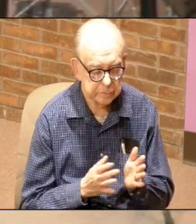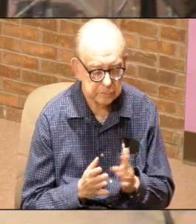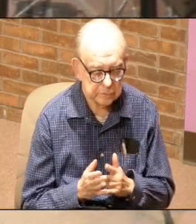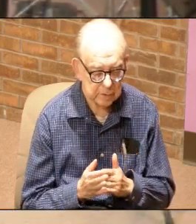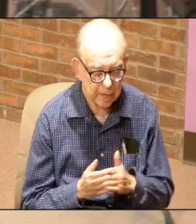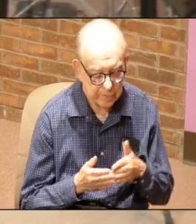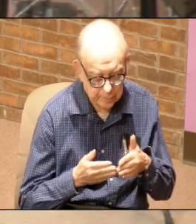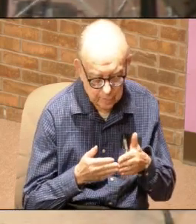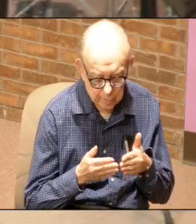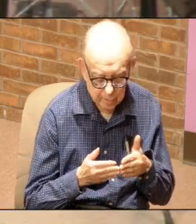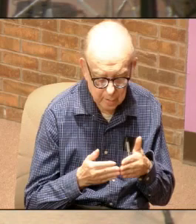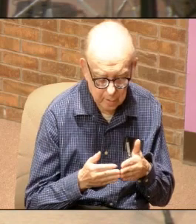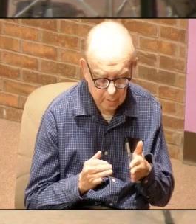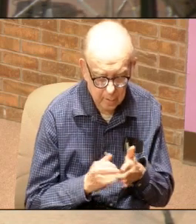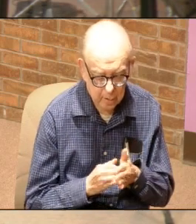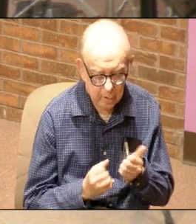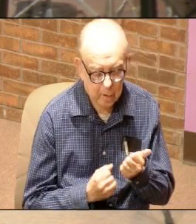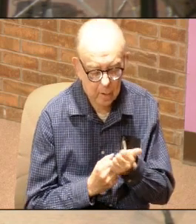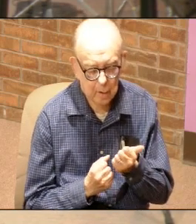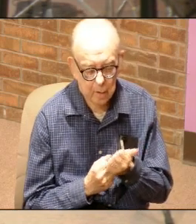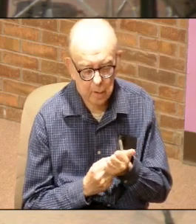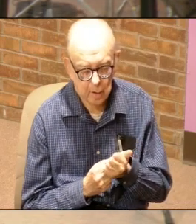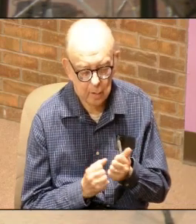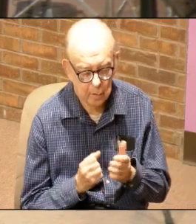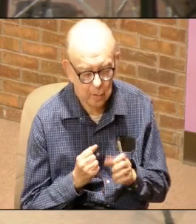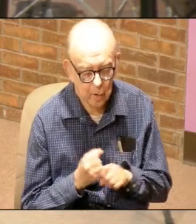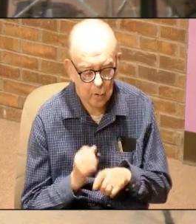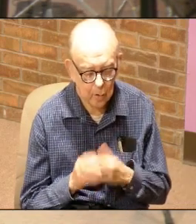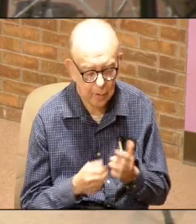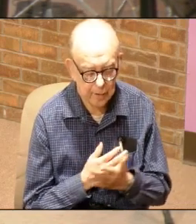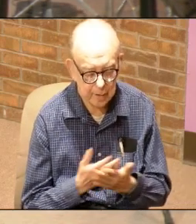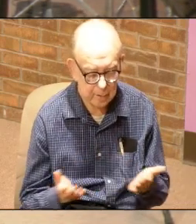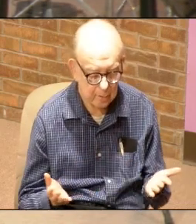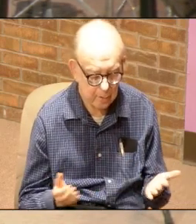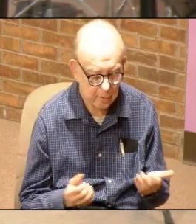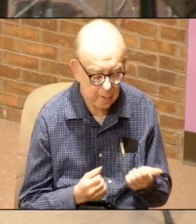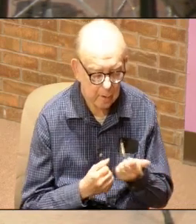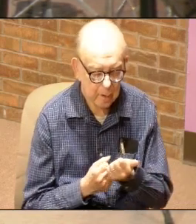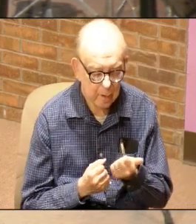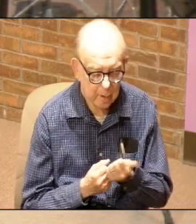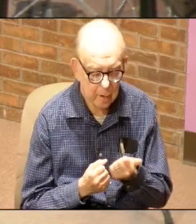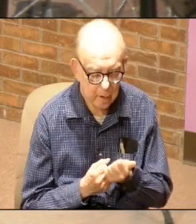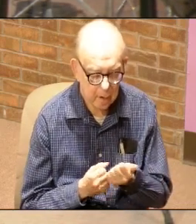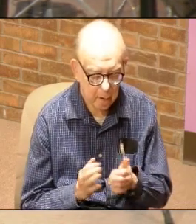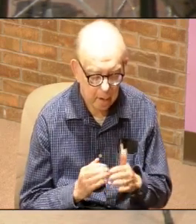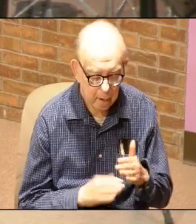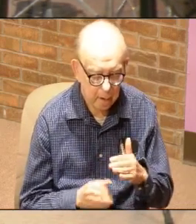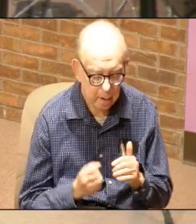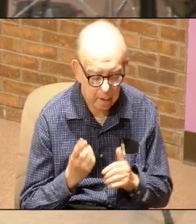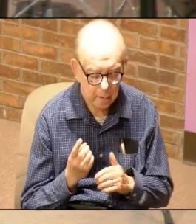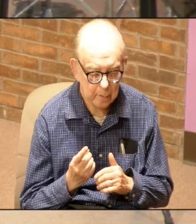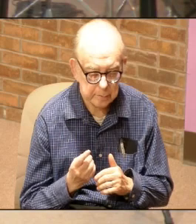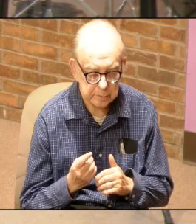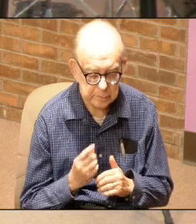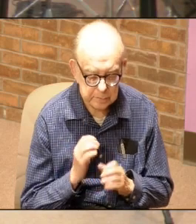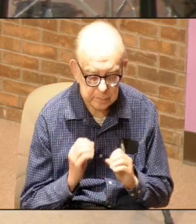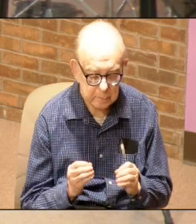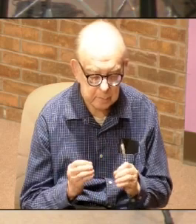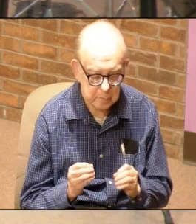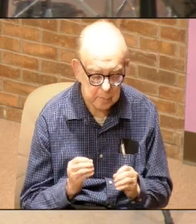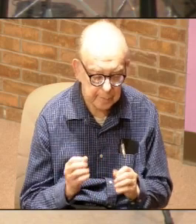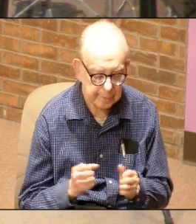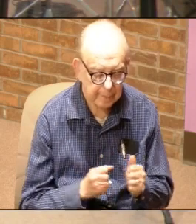the cornerstone. That's the support that's going to hold it all up. The foundation, basically, you understand, is the teaching